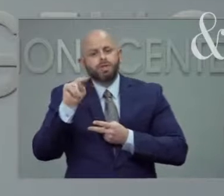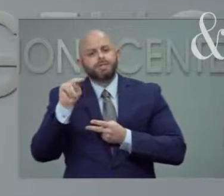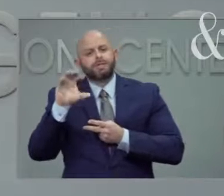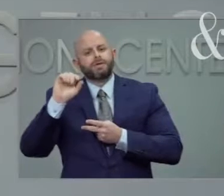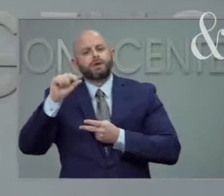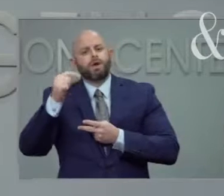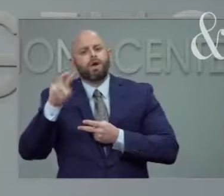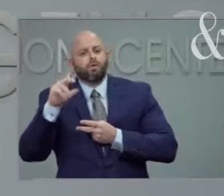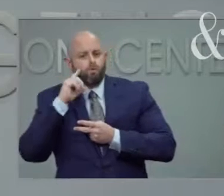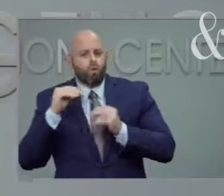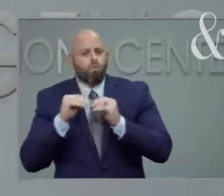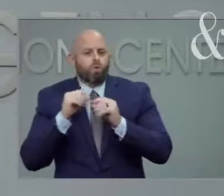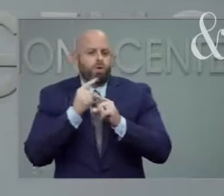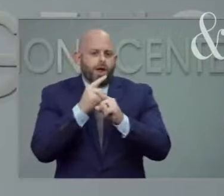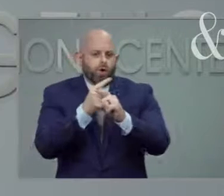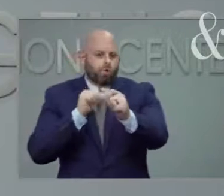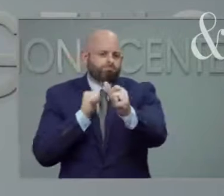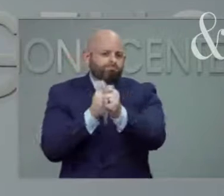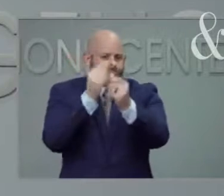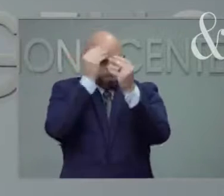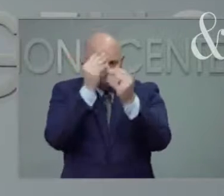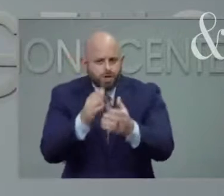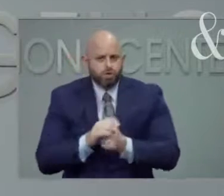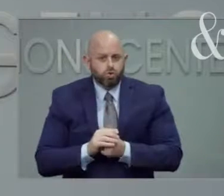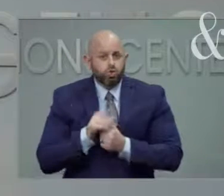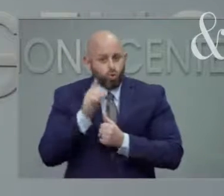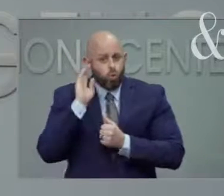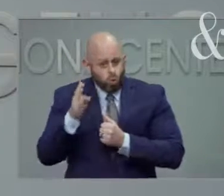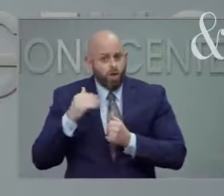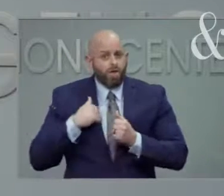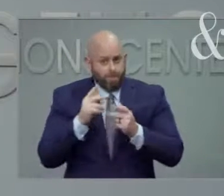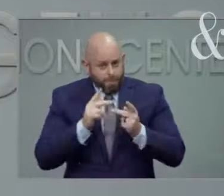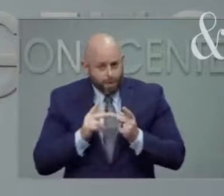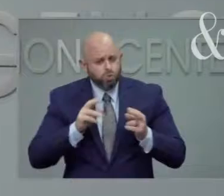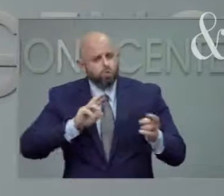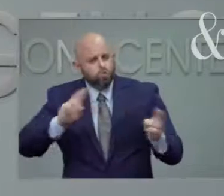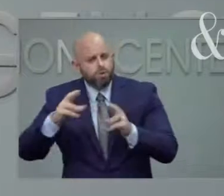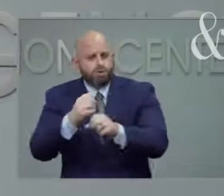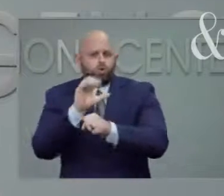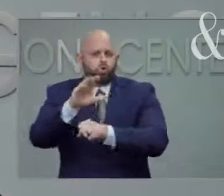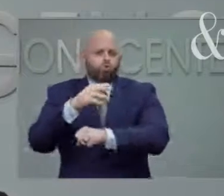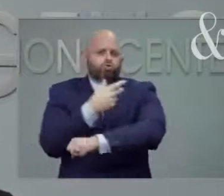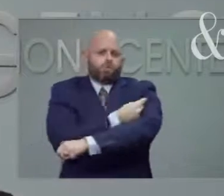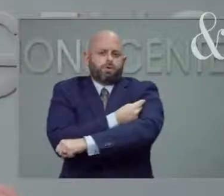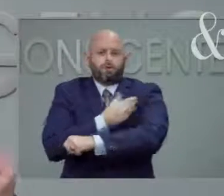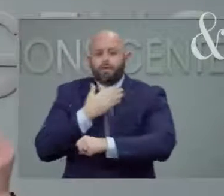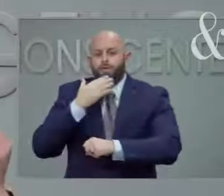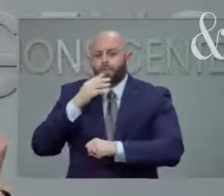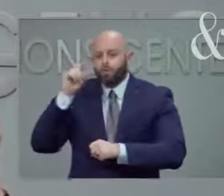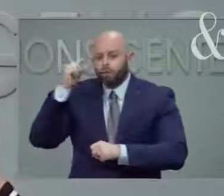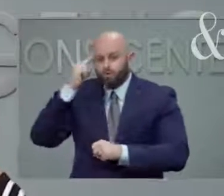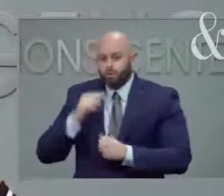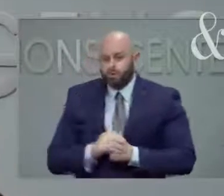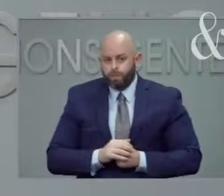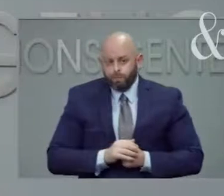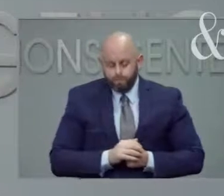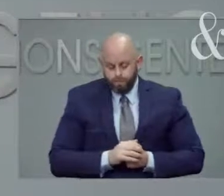yourspot.nc.gov for accurate information. You will have a spot to take your shot. Thank you, Governor.